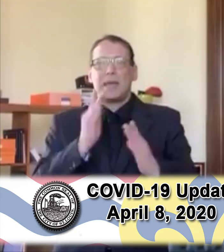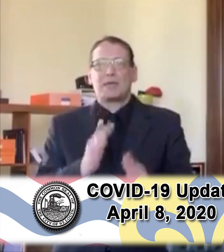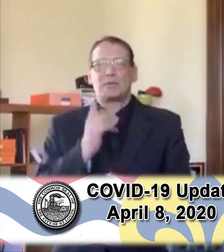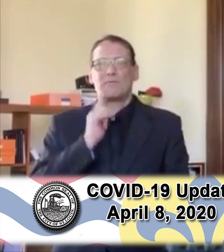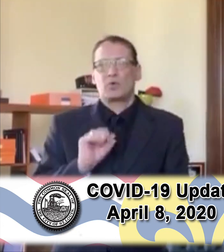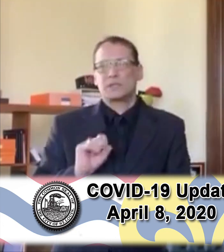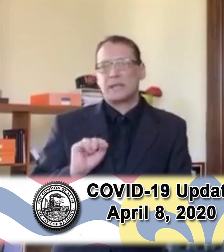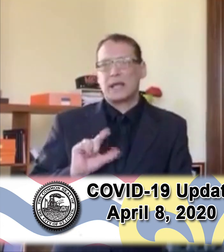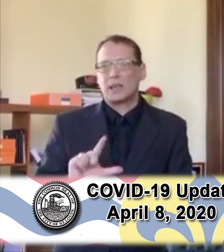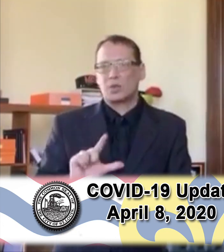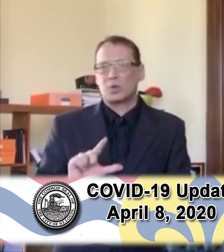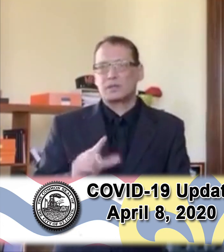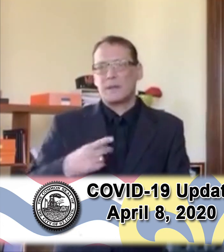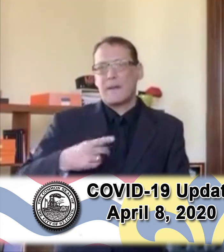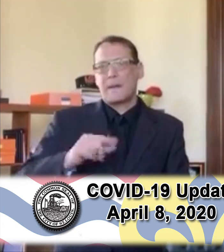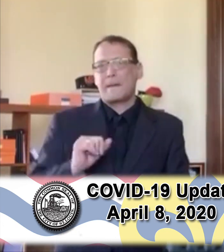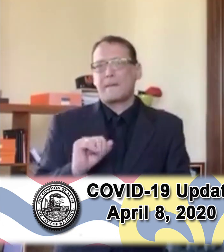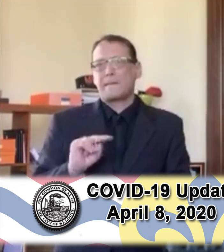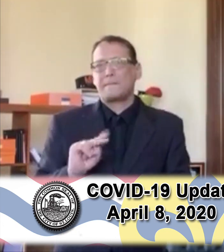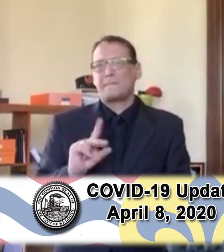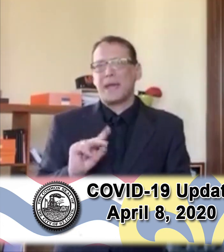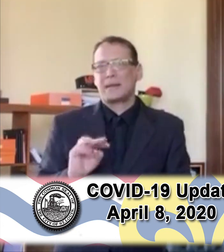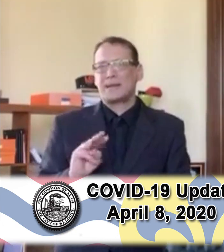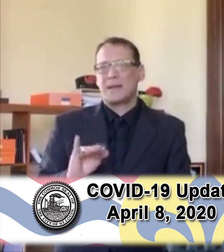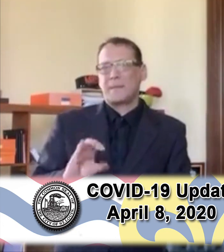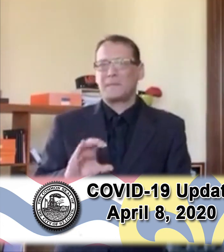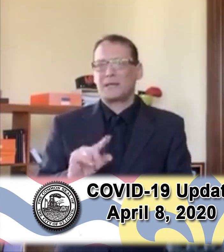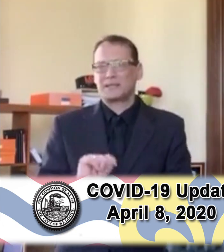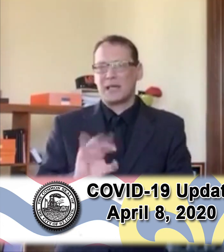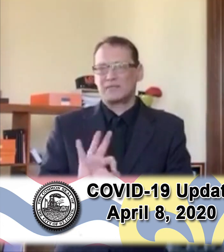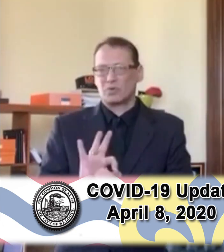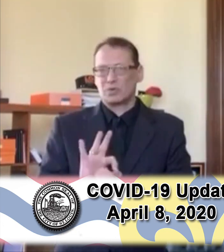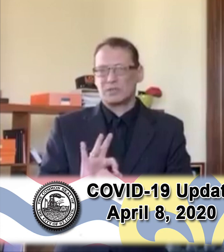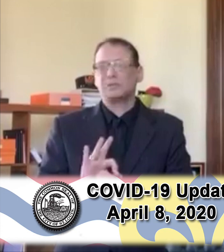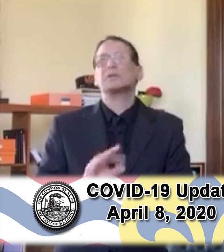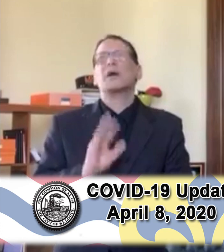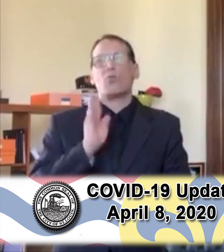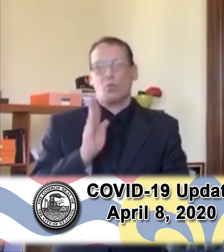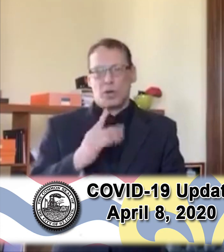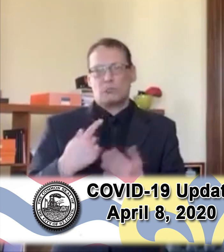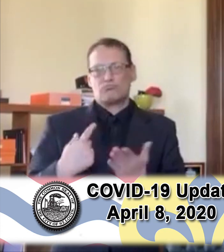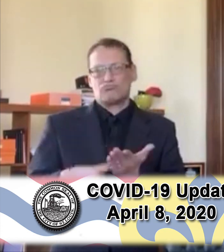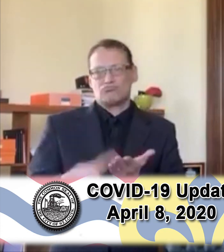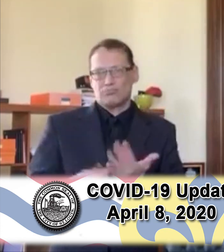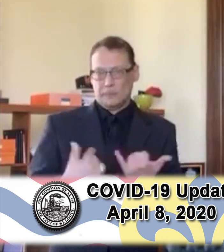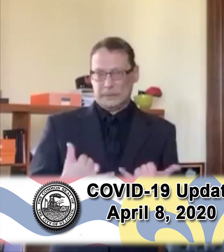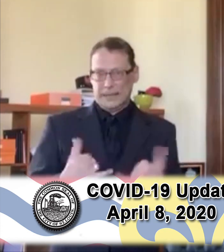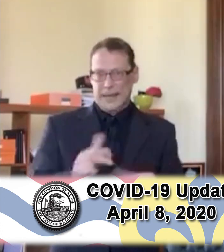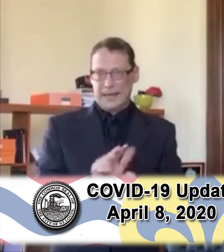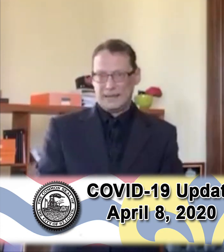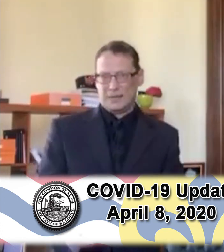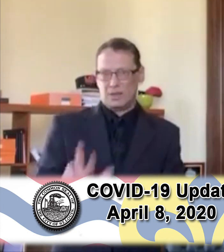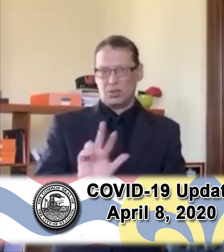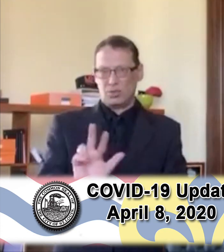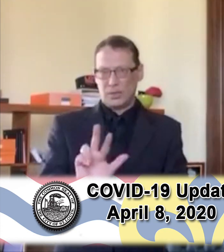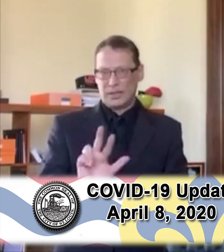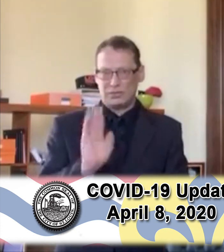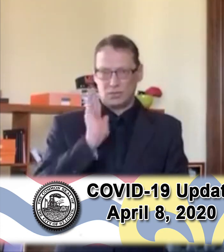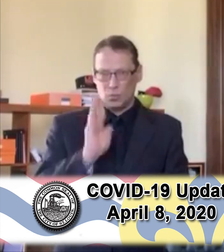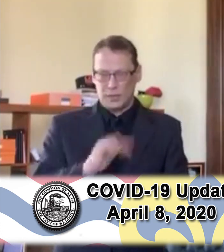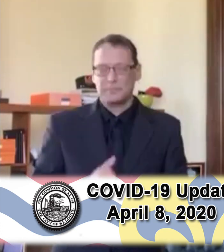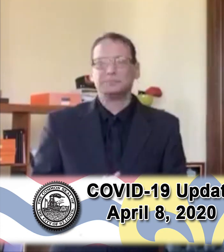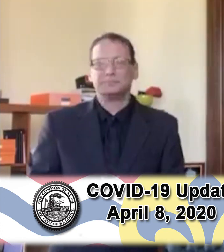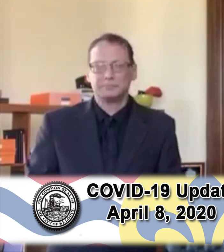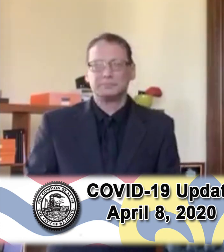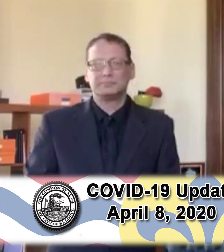Louis Metropolitan Pandemic Task Force. And he'll be talking again at 3 o'clock. You'll have some updated numbers today. I